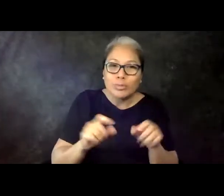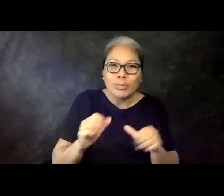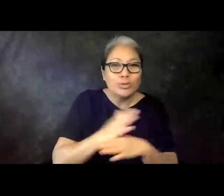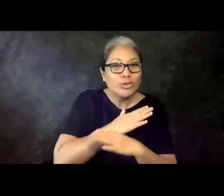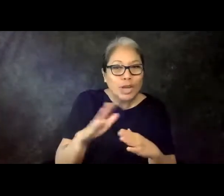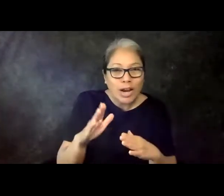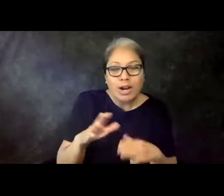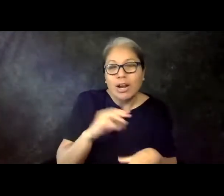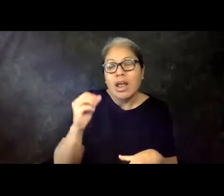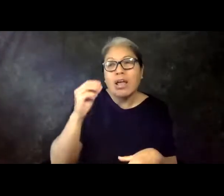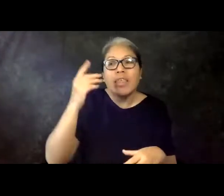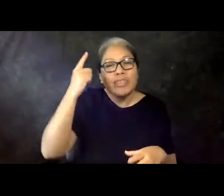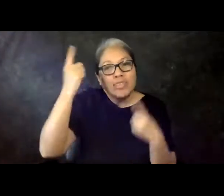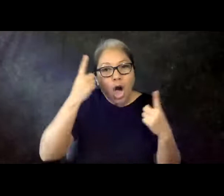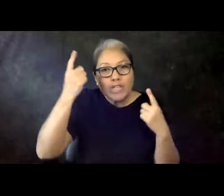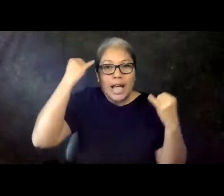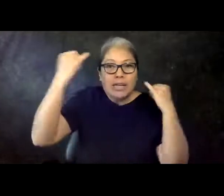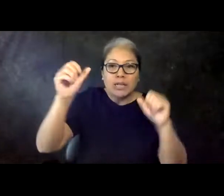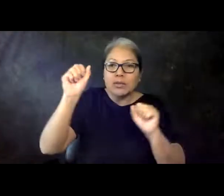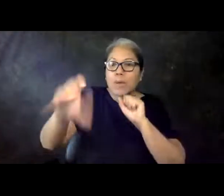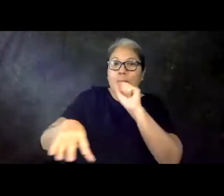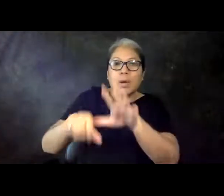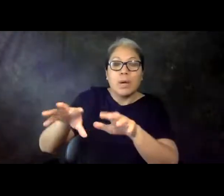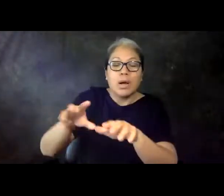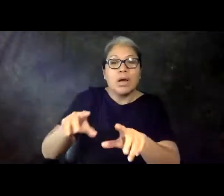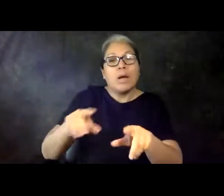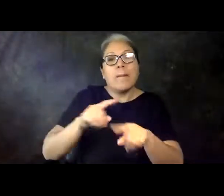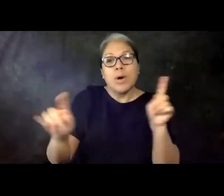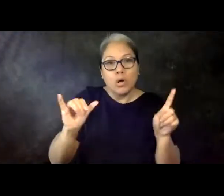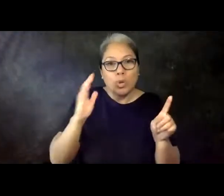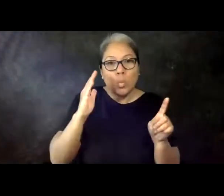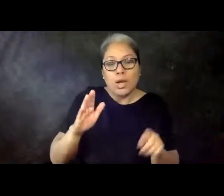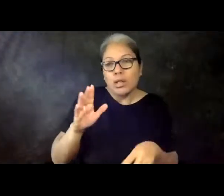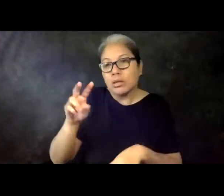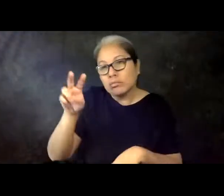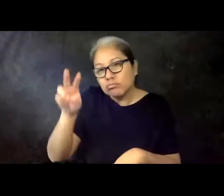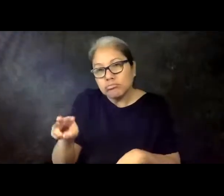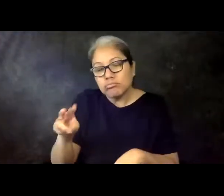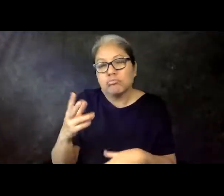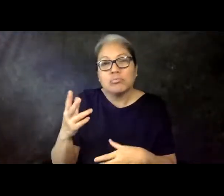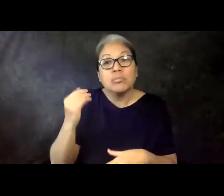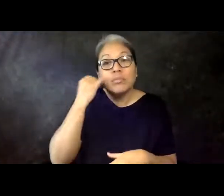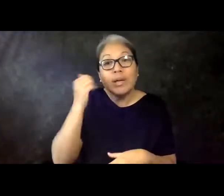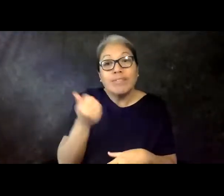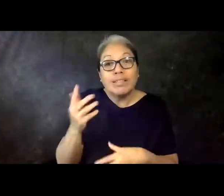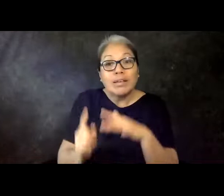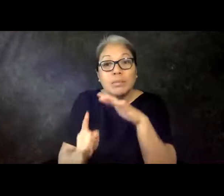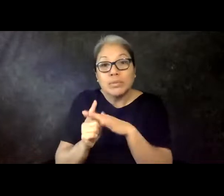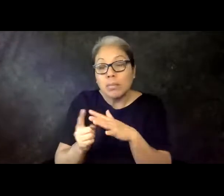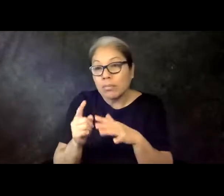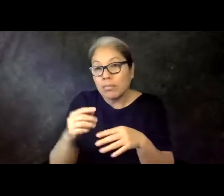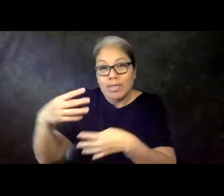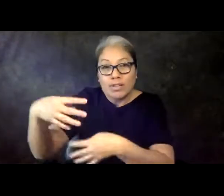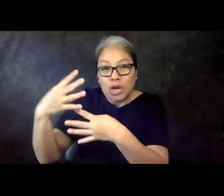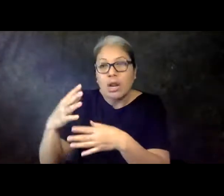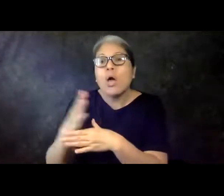and ideas and keep it accessible. But we will read out things that come up in the chat, and we will share